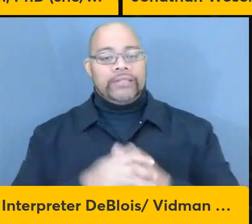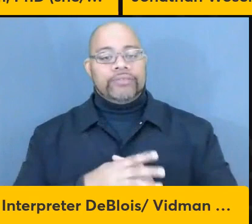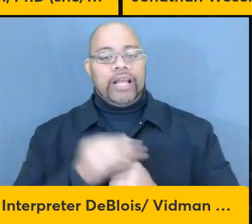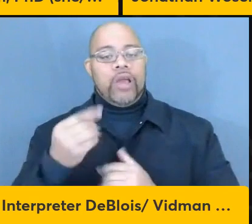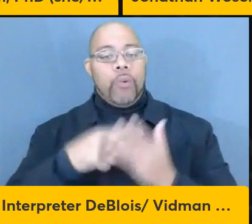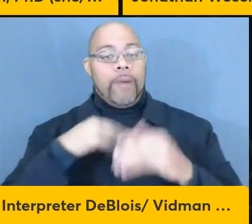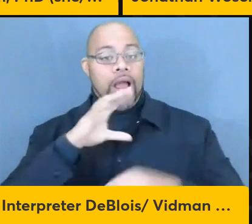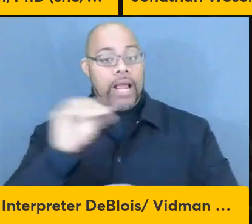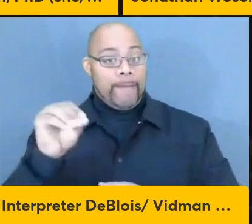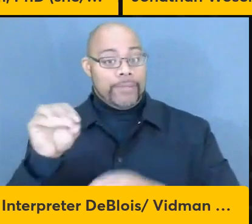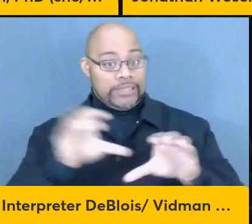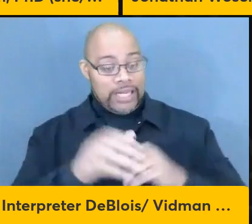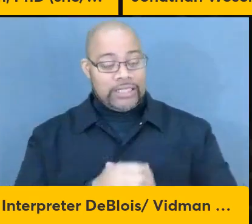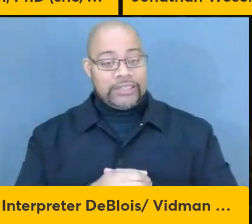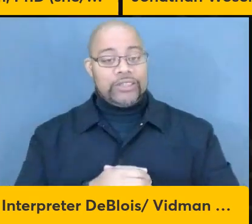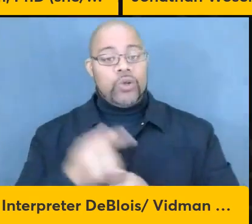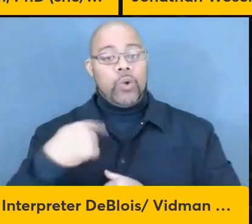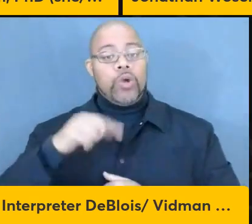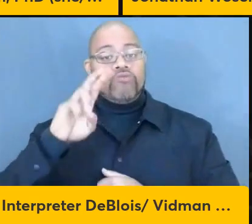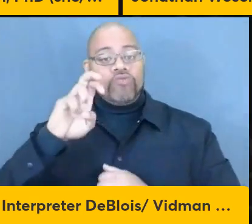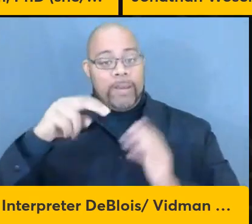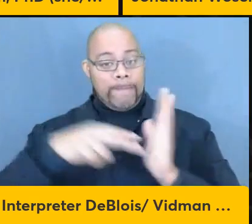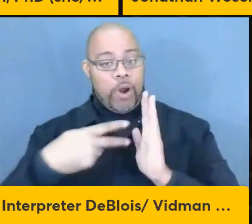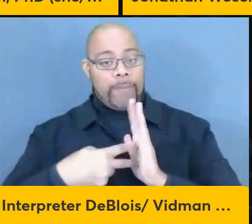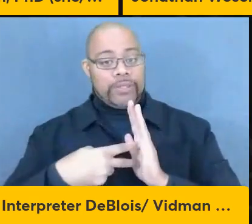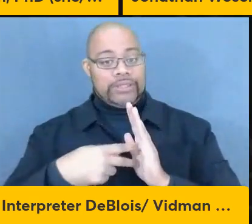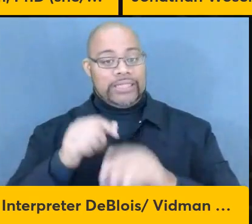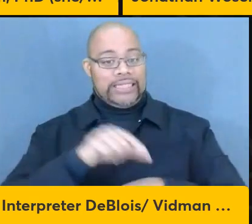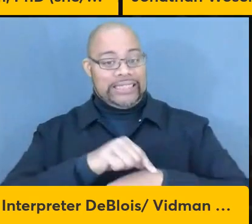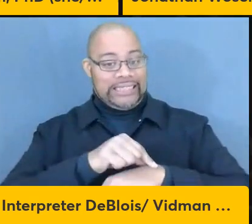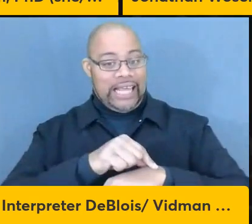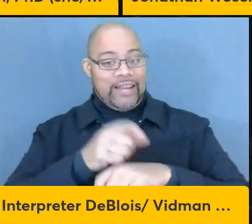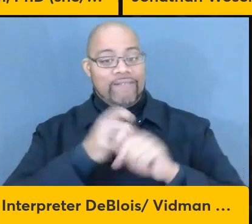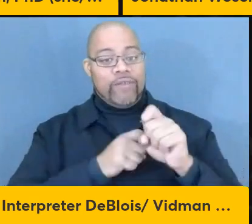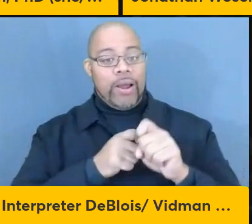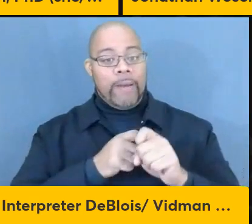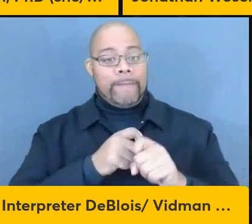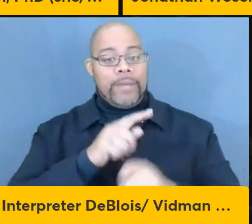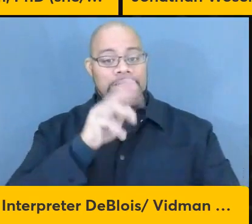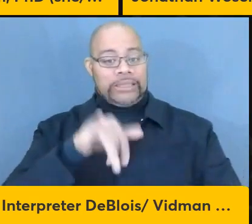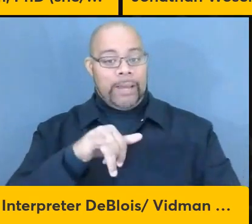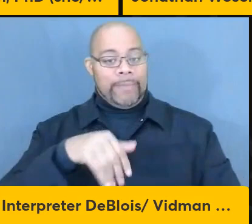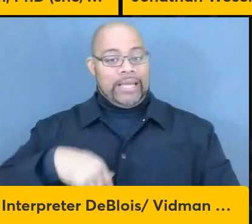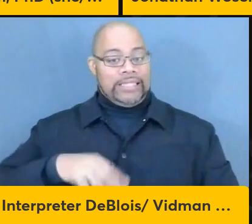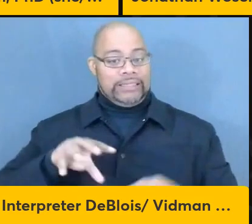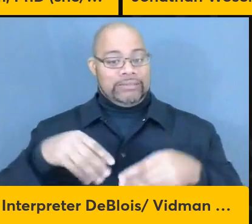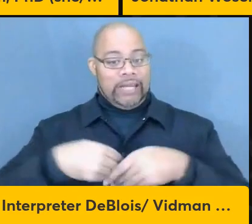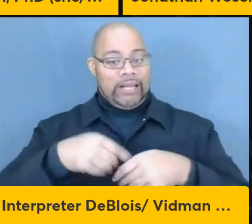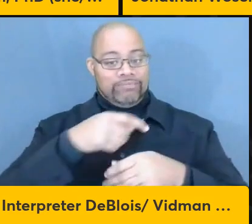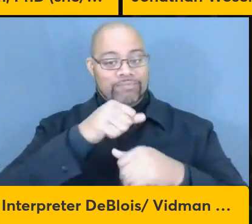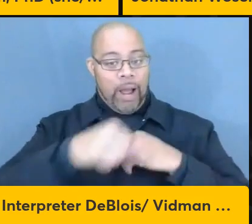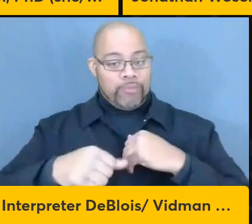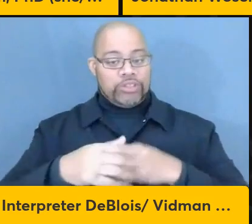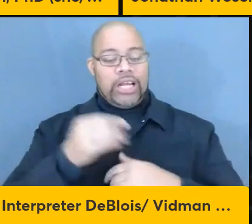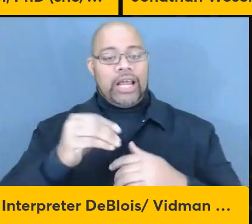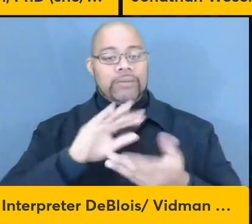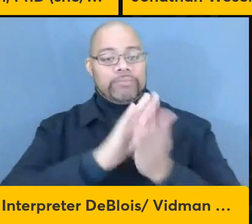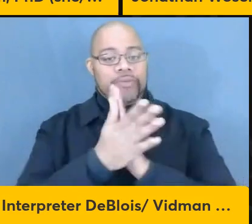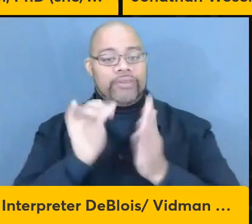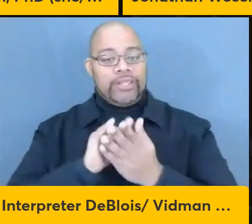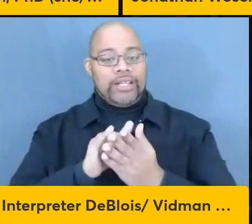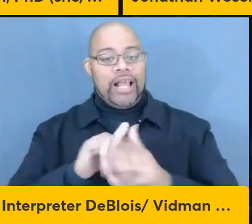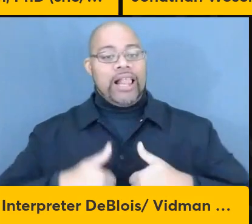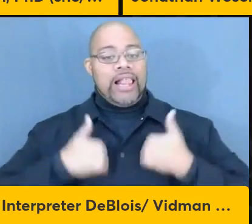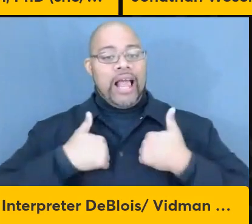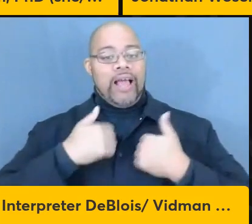what my company does is we repurpose skin from tummy tucks and we turn them into